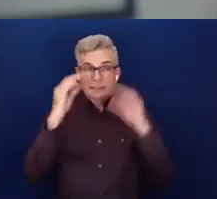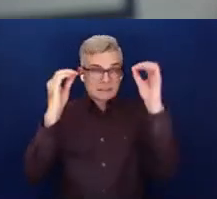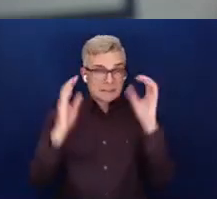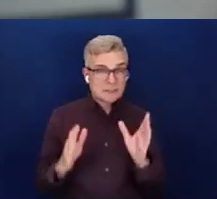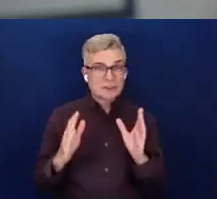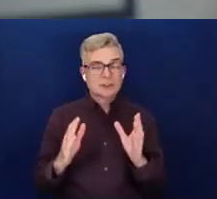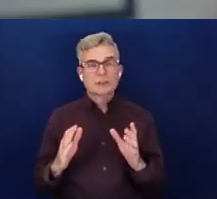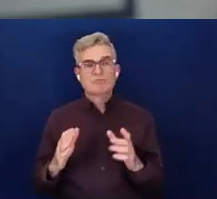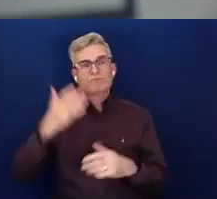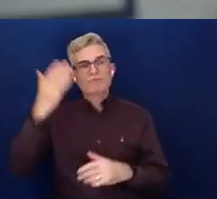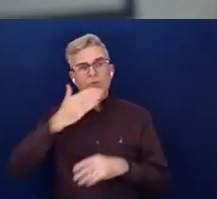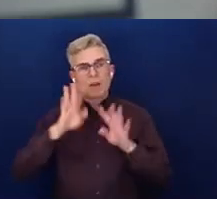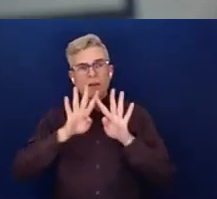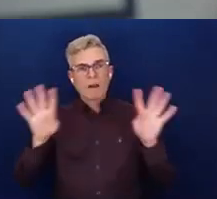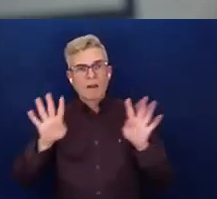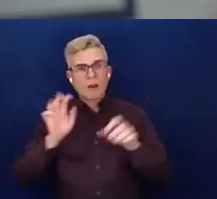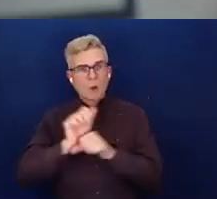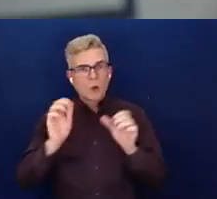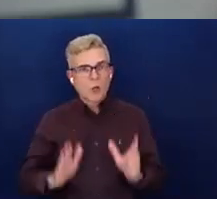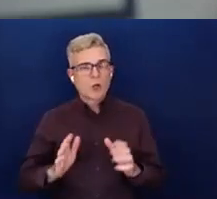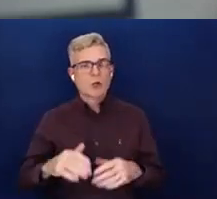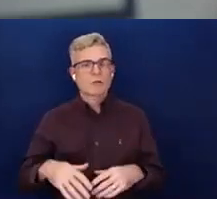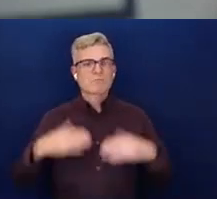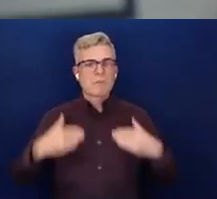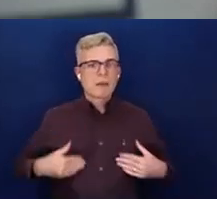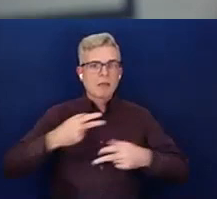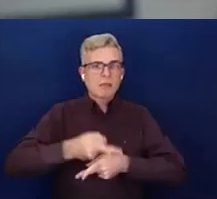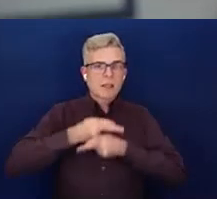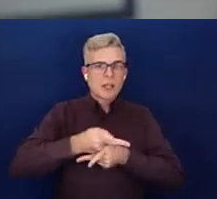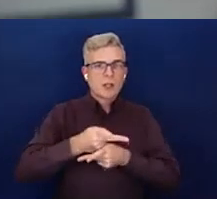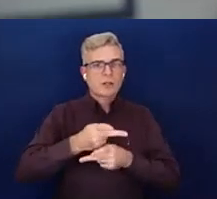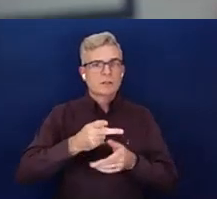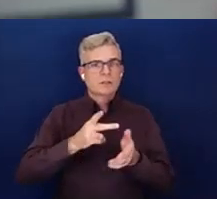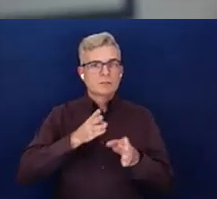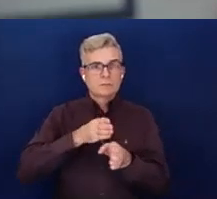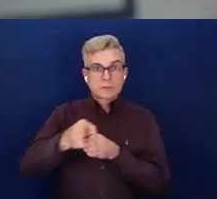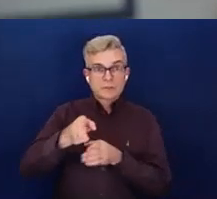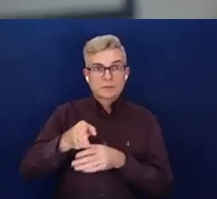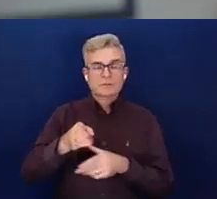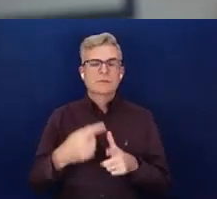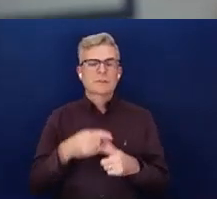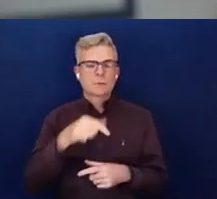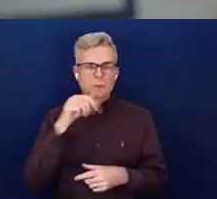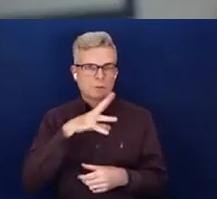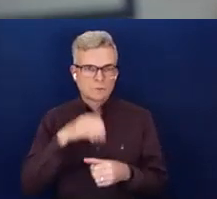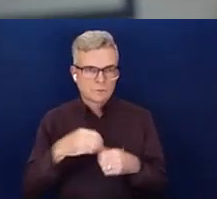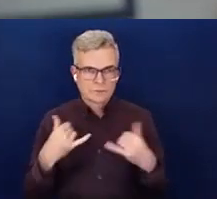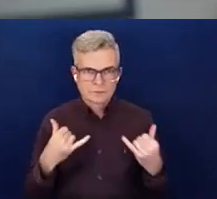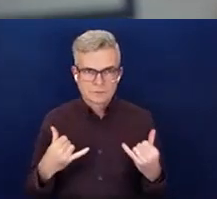professional, then you would not be included at this time. Each